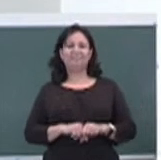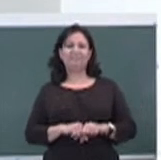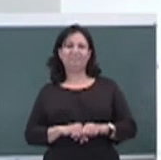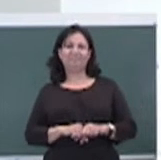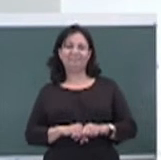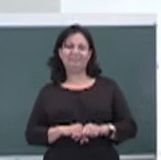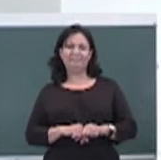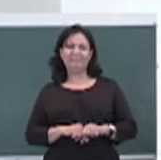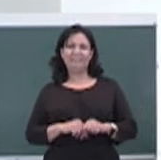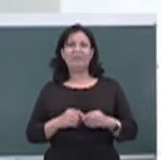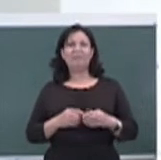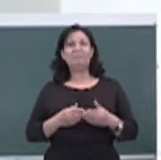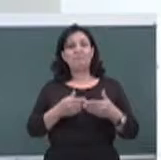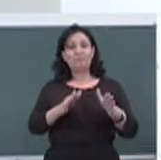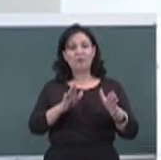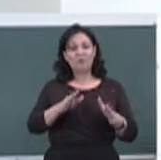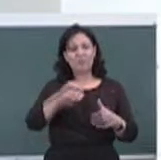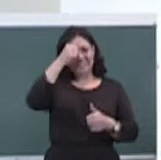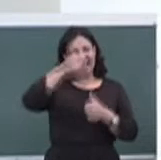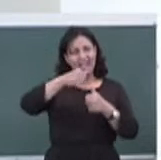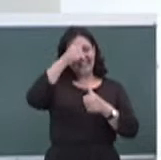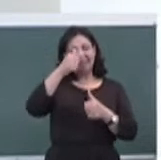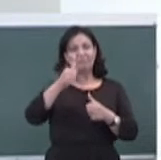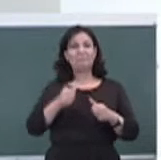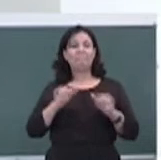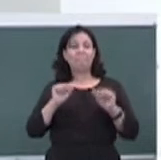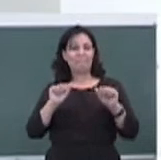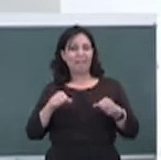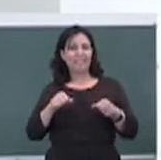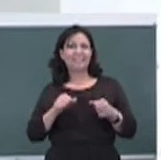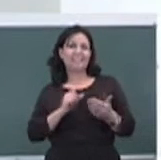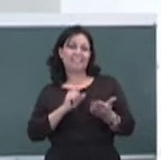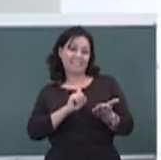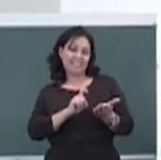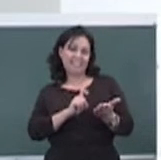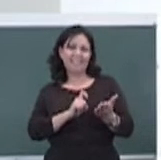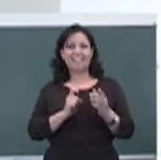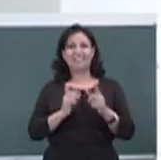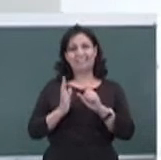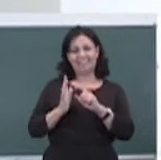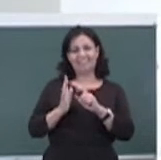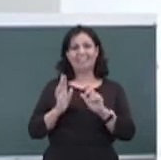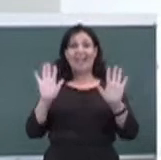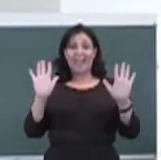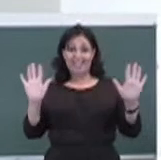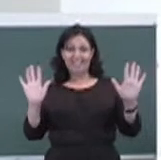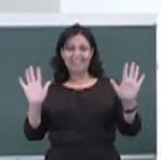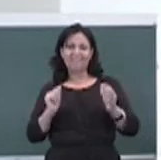start, we must sanitize our hands. So let us take our sanitizer